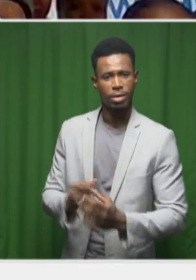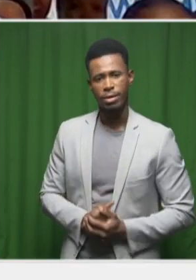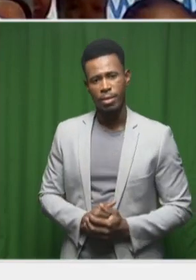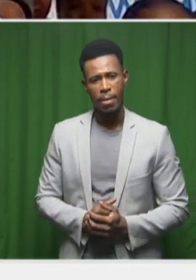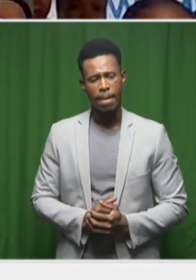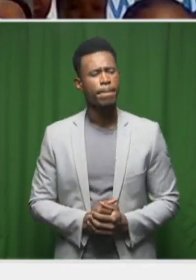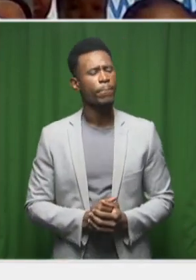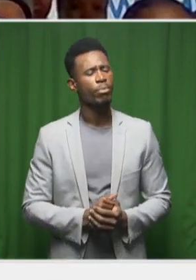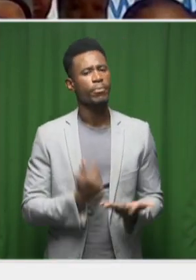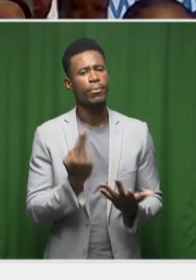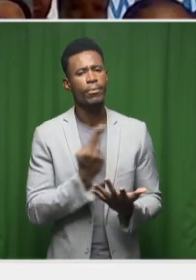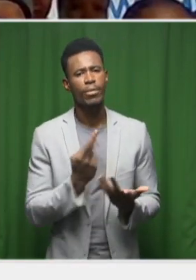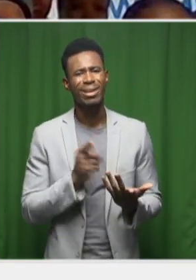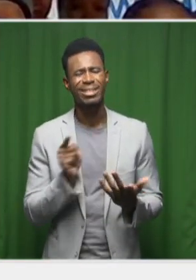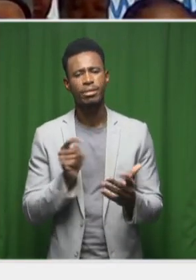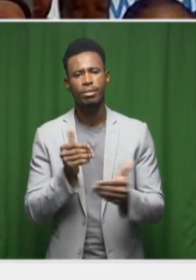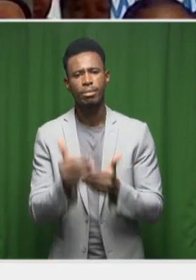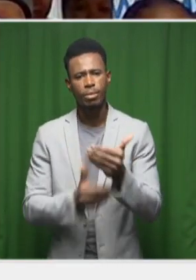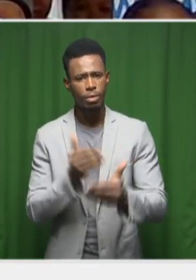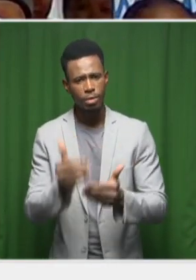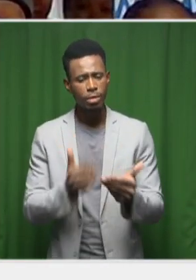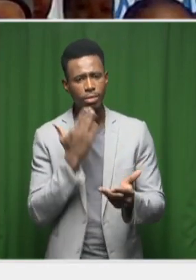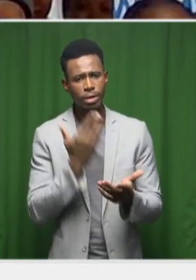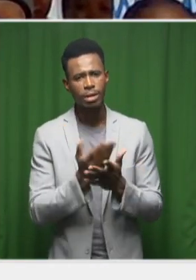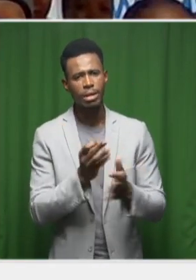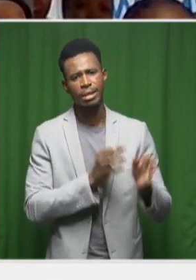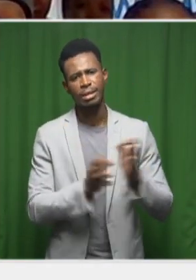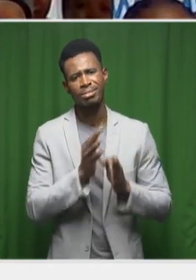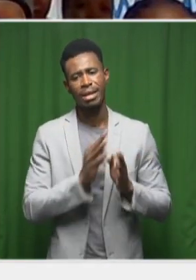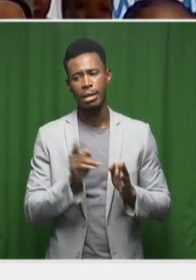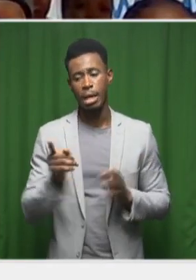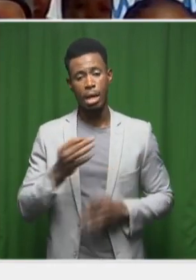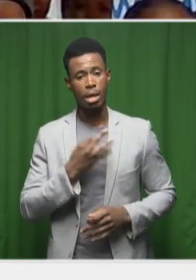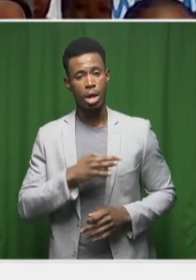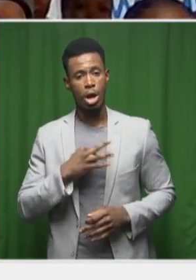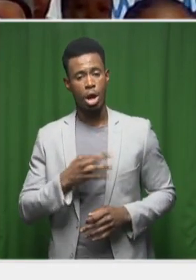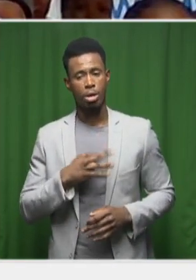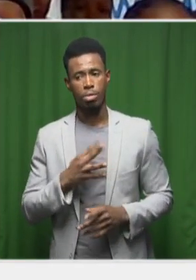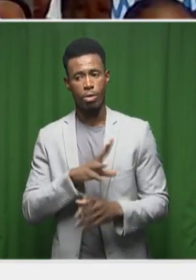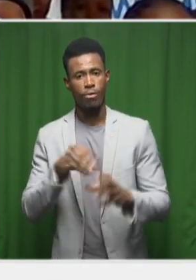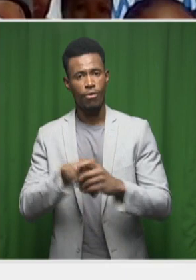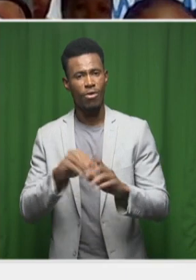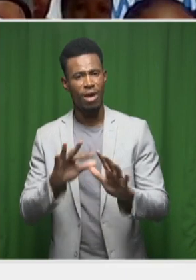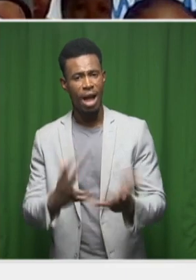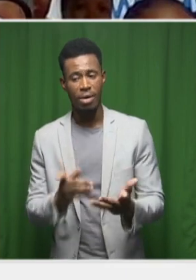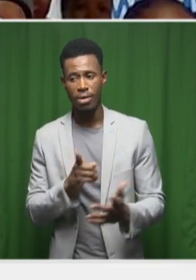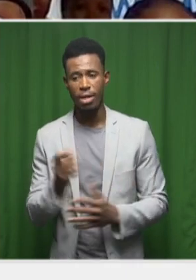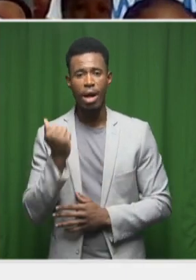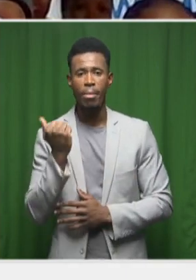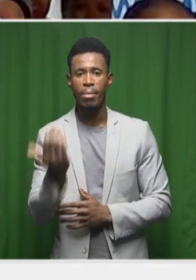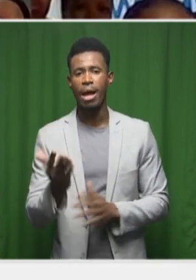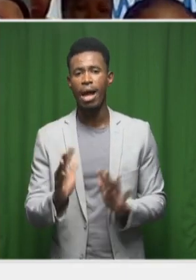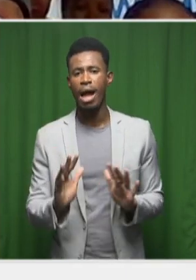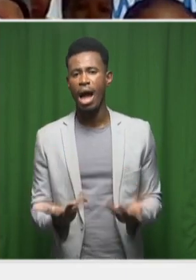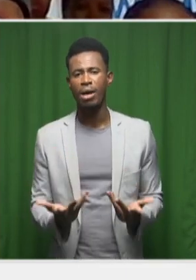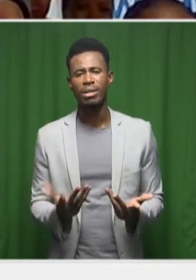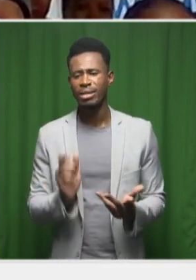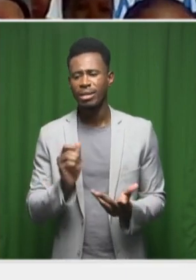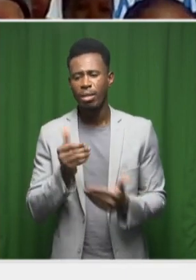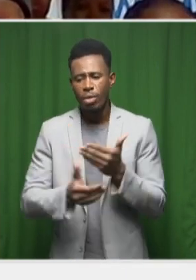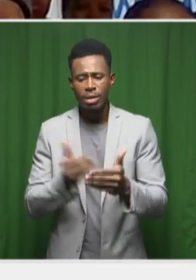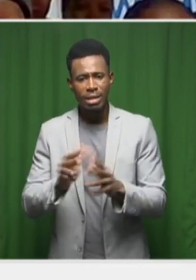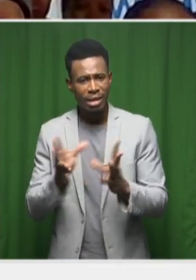the whole process and how young girls are part of this. Is there a way that they apply? Take us through that entire